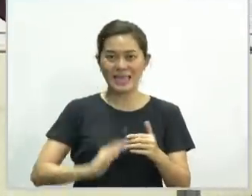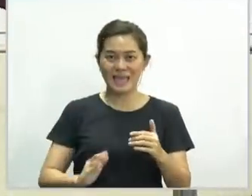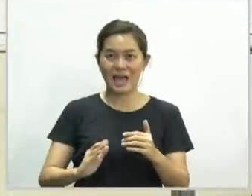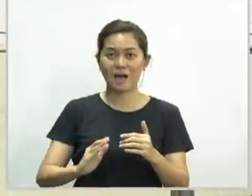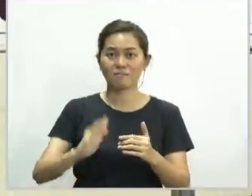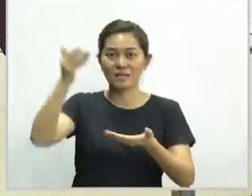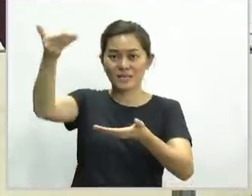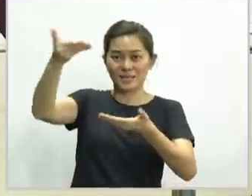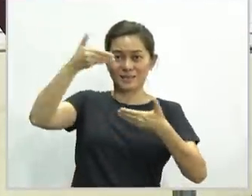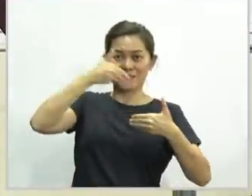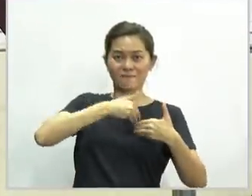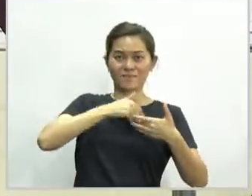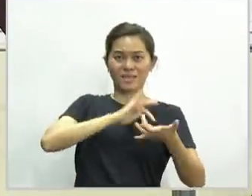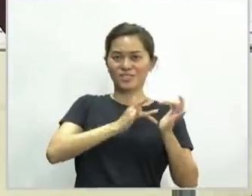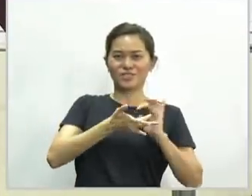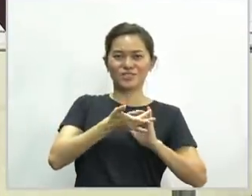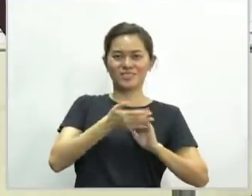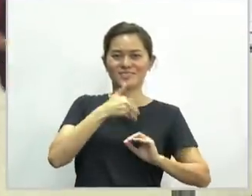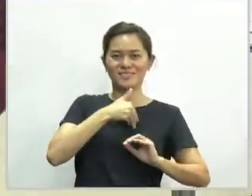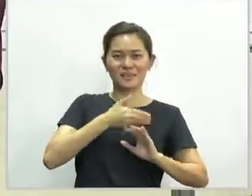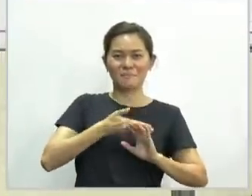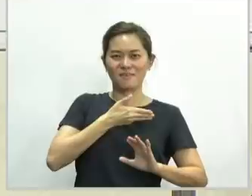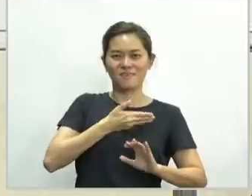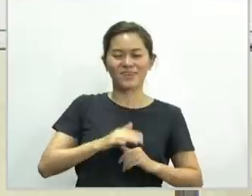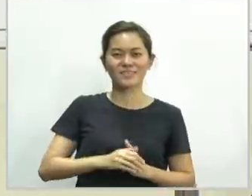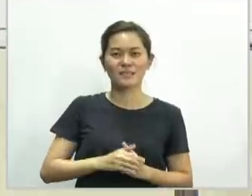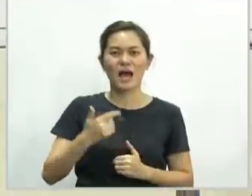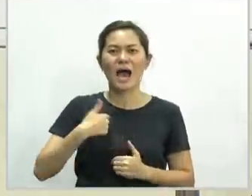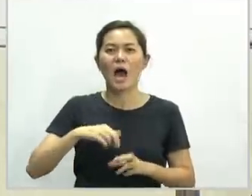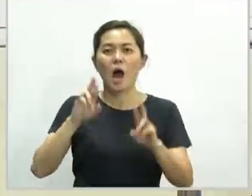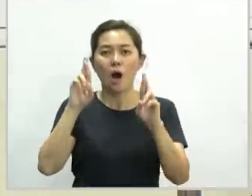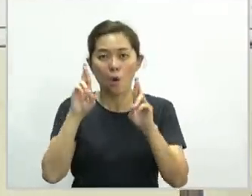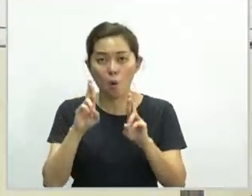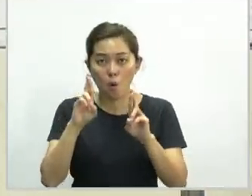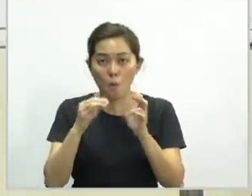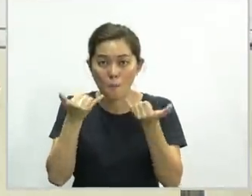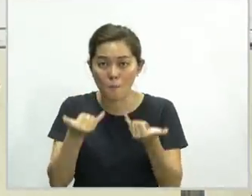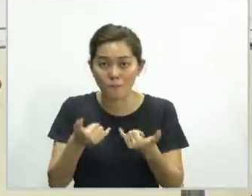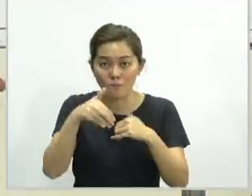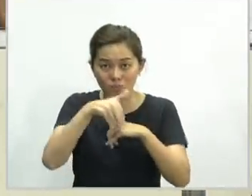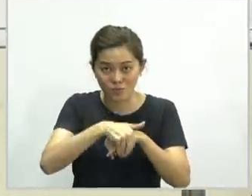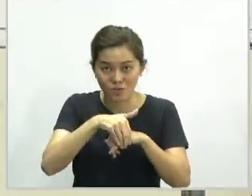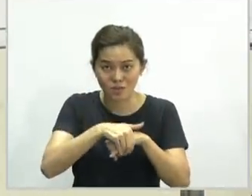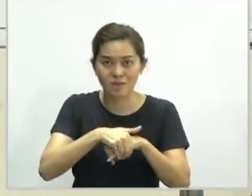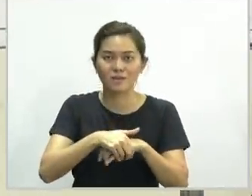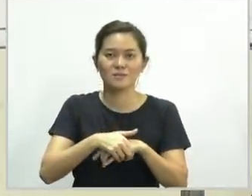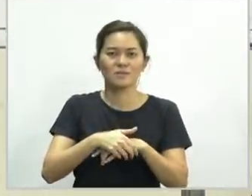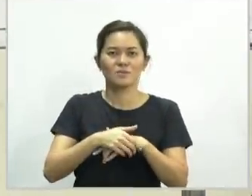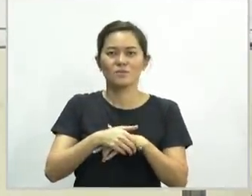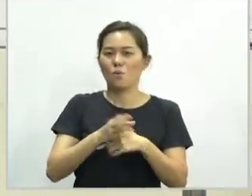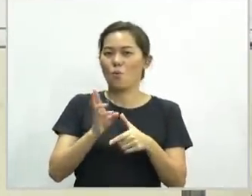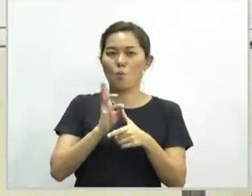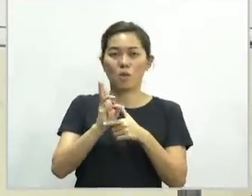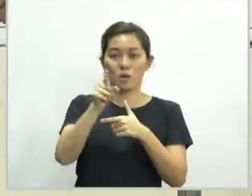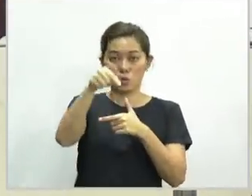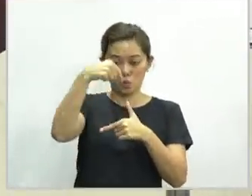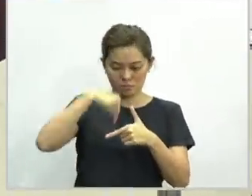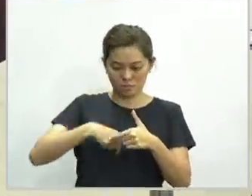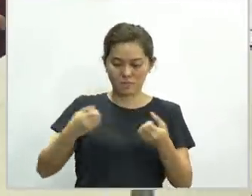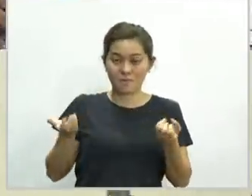Jesus into our lives. And I hope tonight, whether you're in the